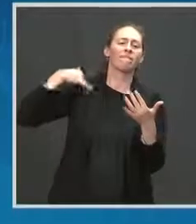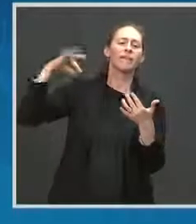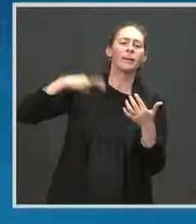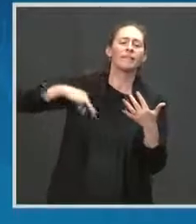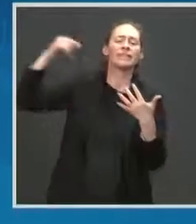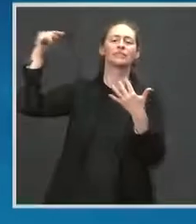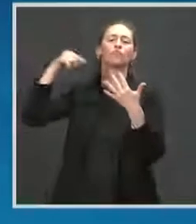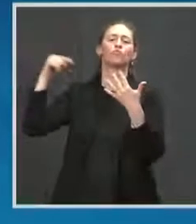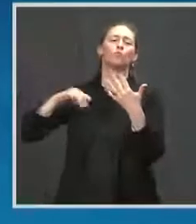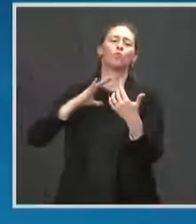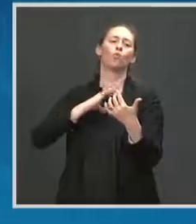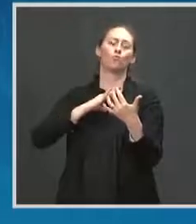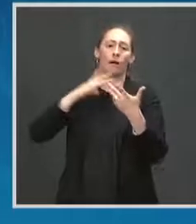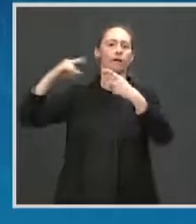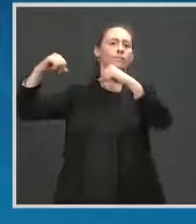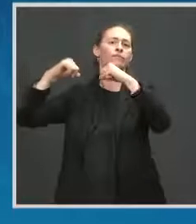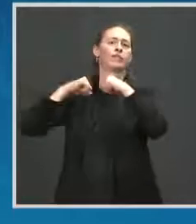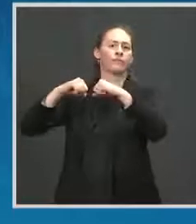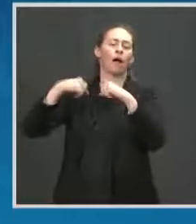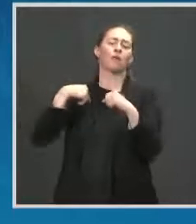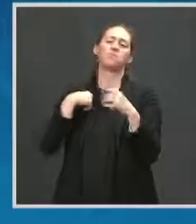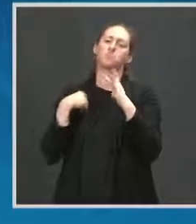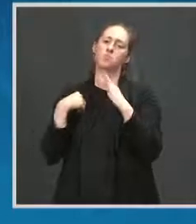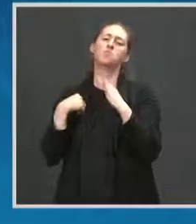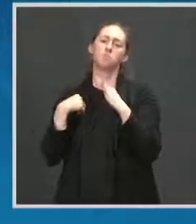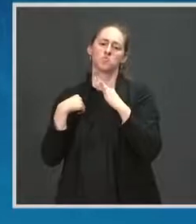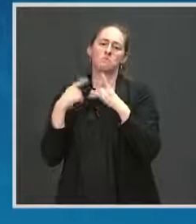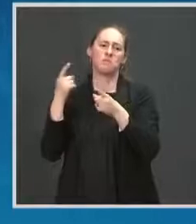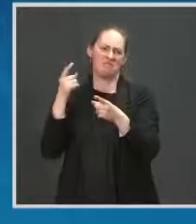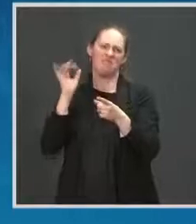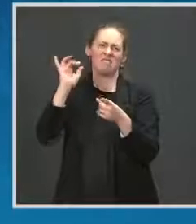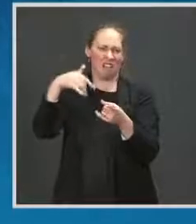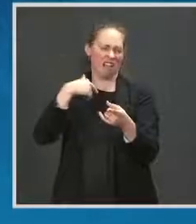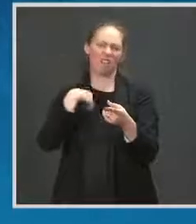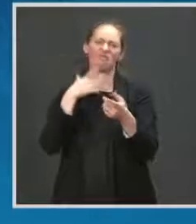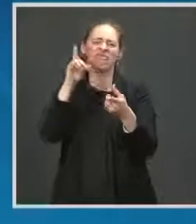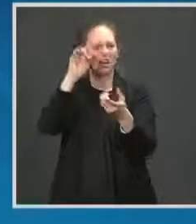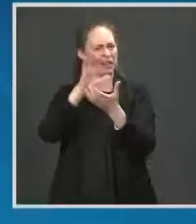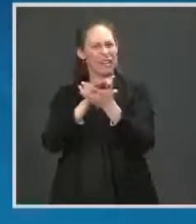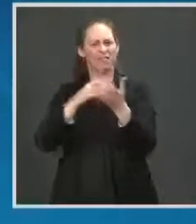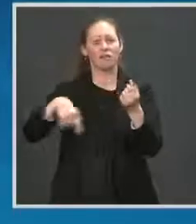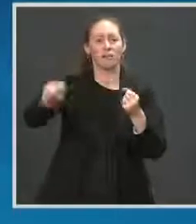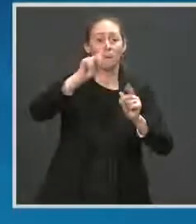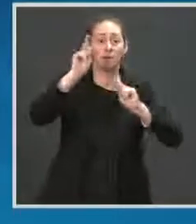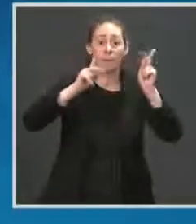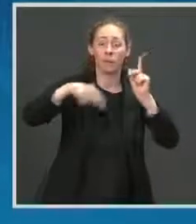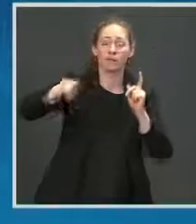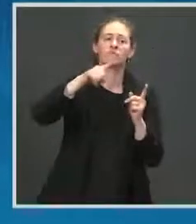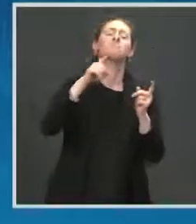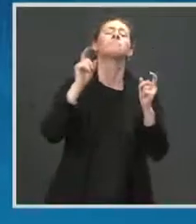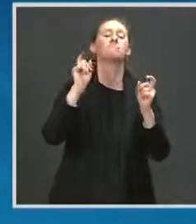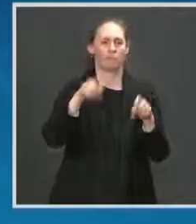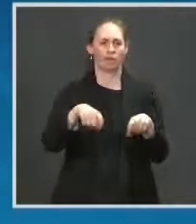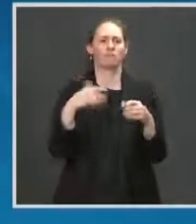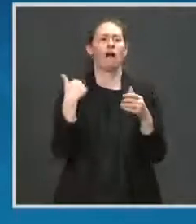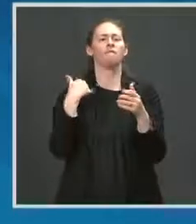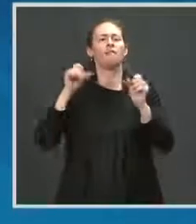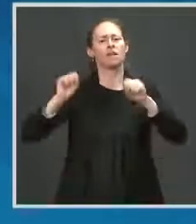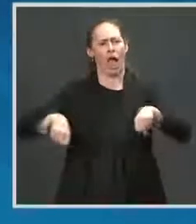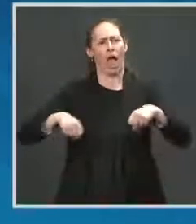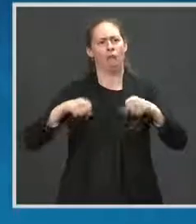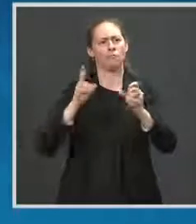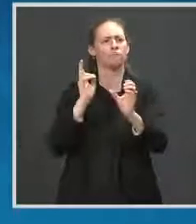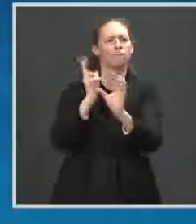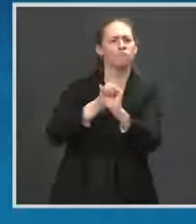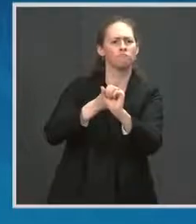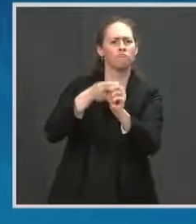better protections on the job. I believe every worker in America deserves the ability to organize or join